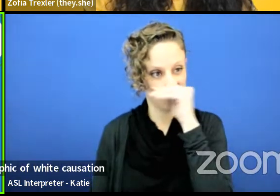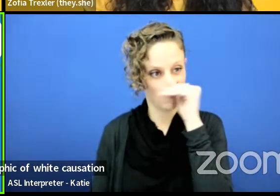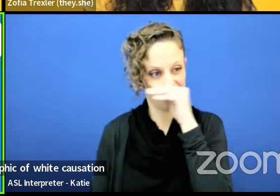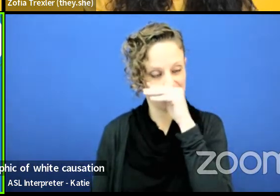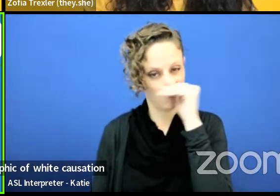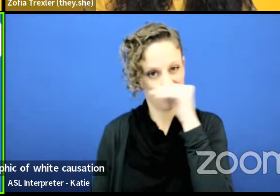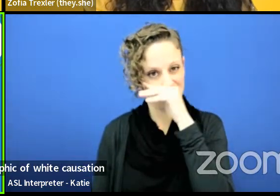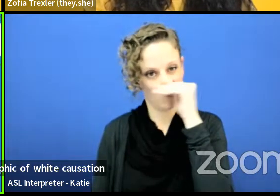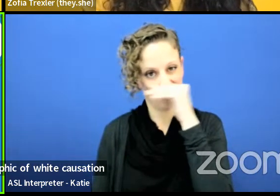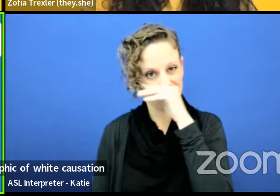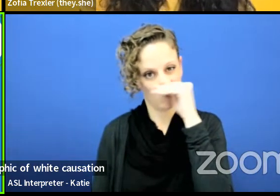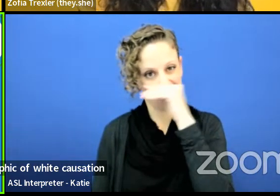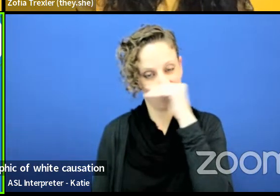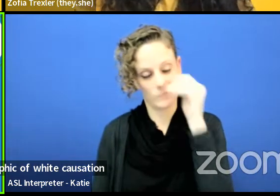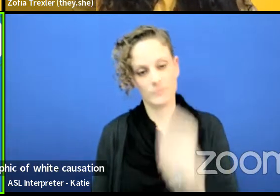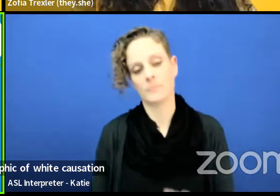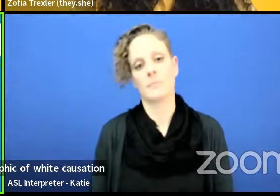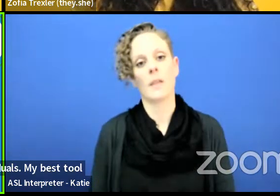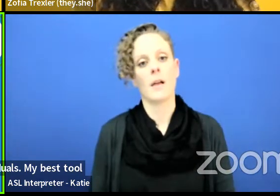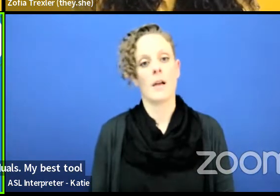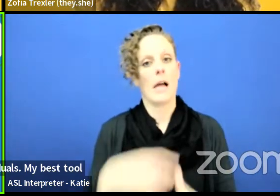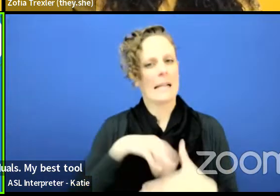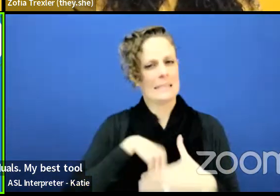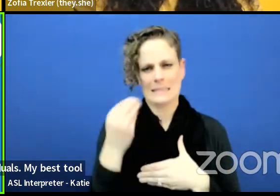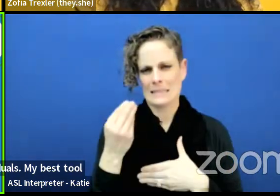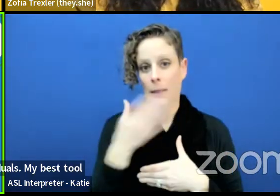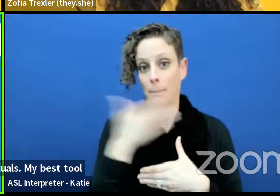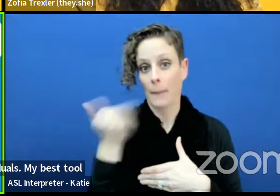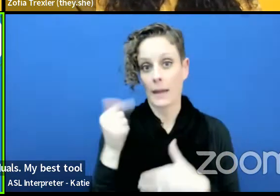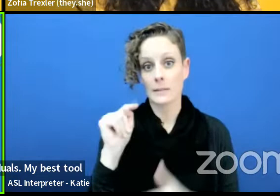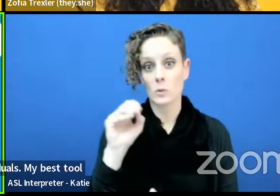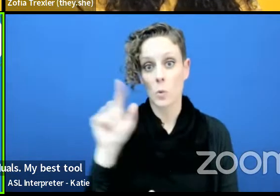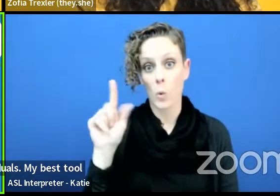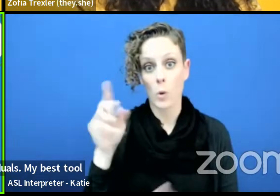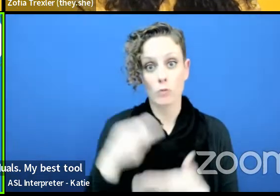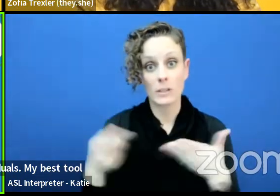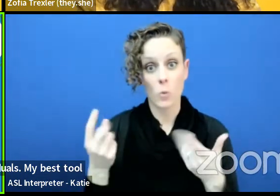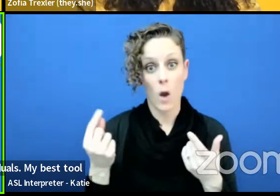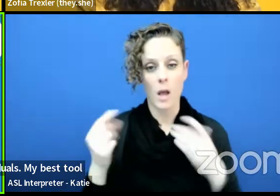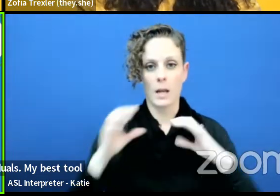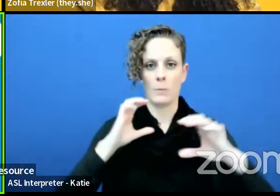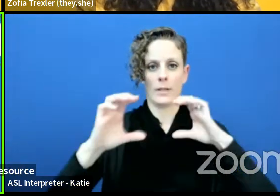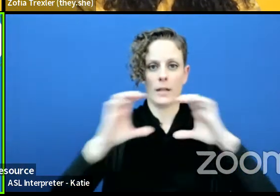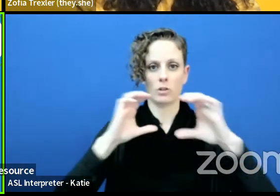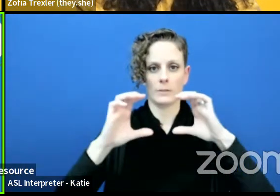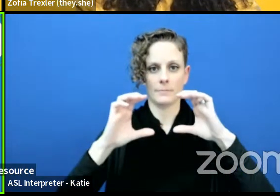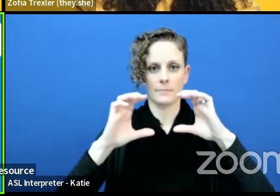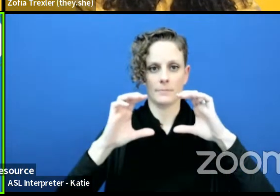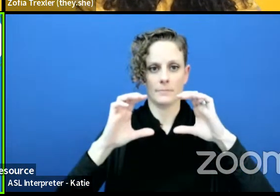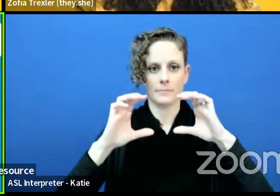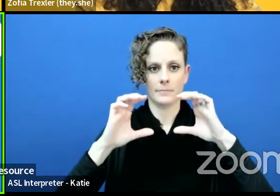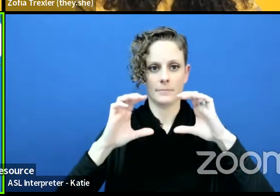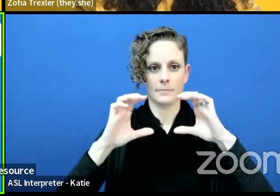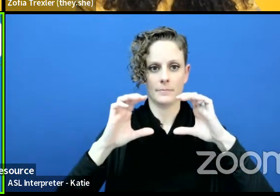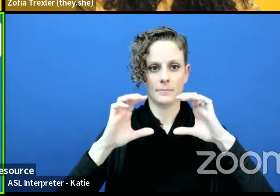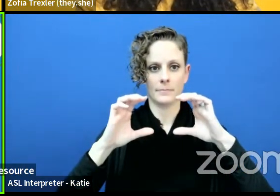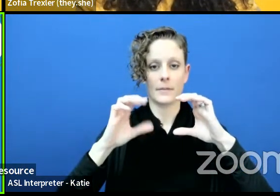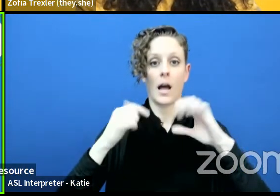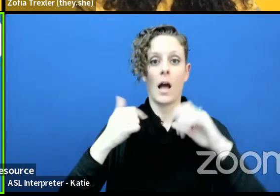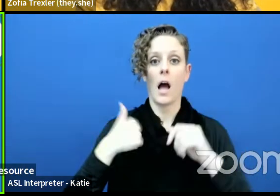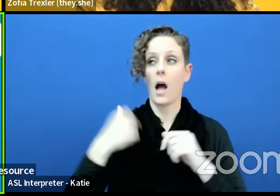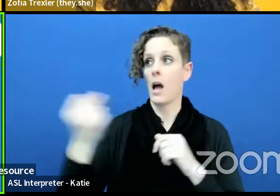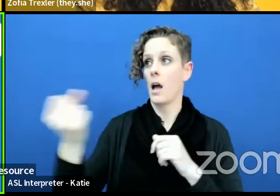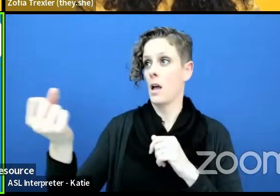My best tool and resource was the option of communication. I could have always took it a negative